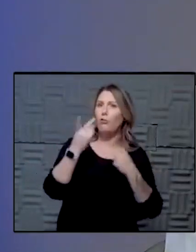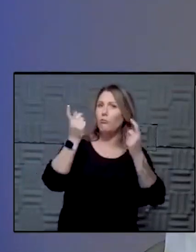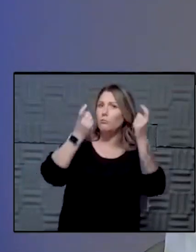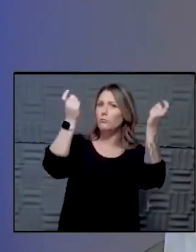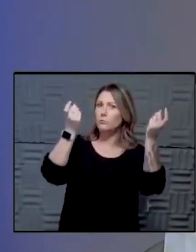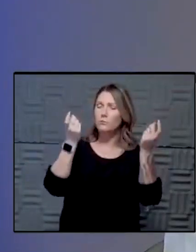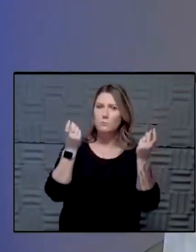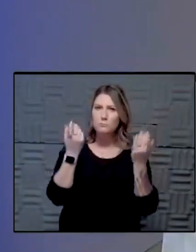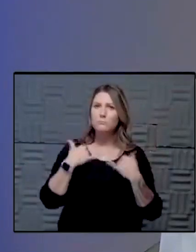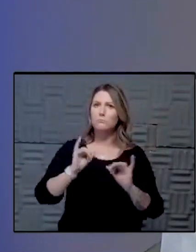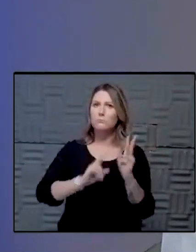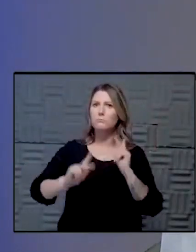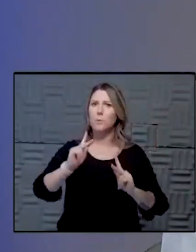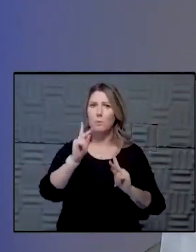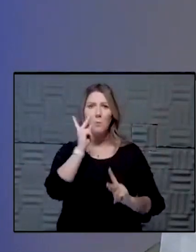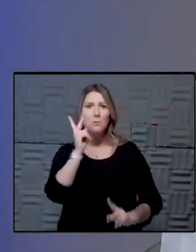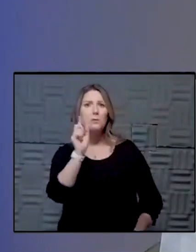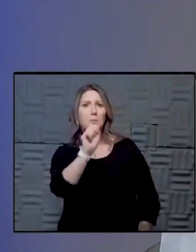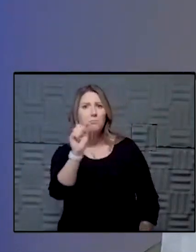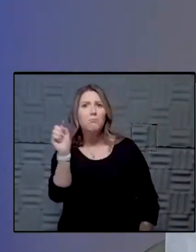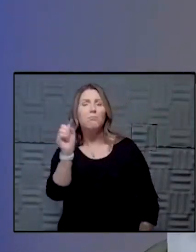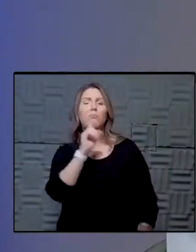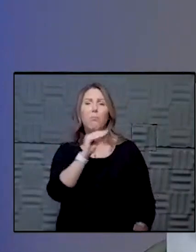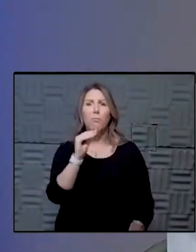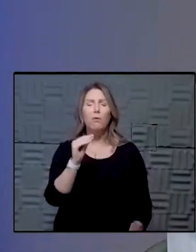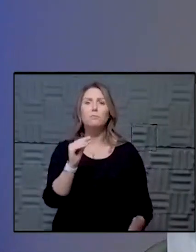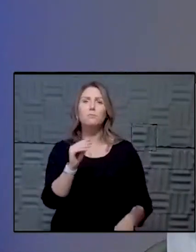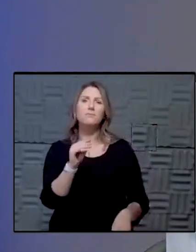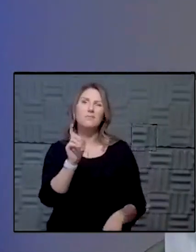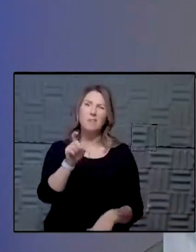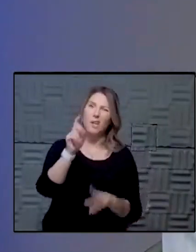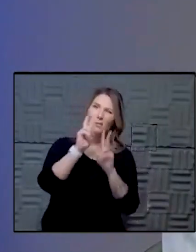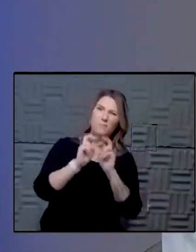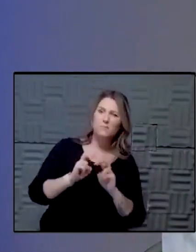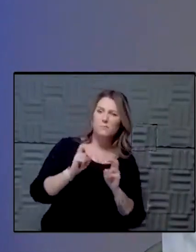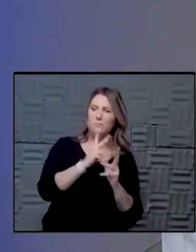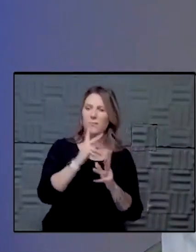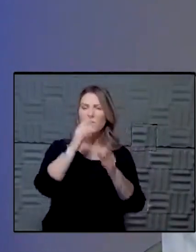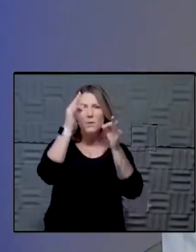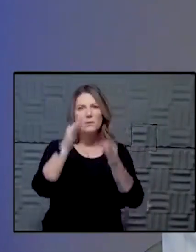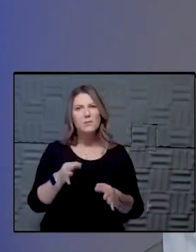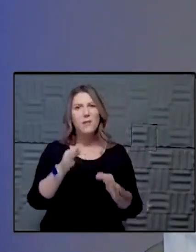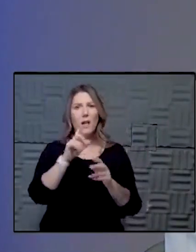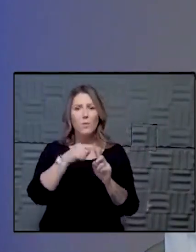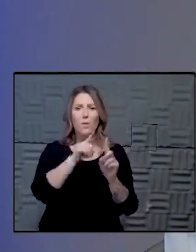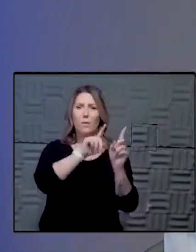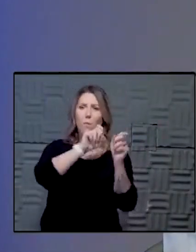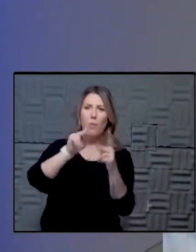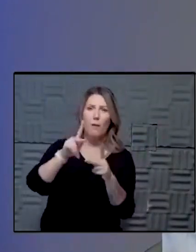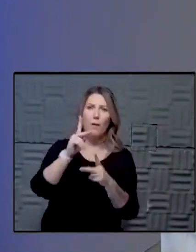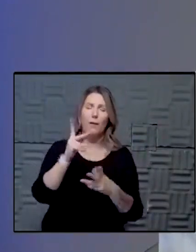so that's important as well. But those are the things that you have to look at when deciding to go back or not.